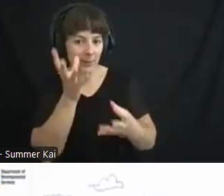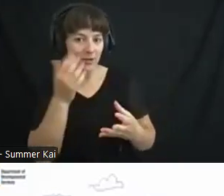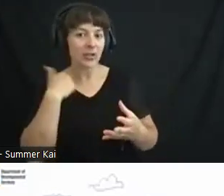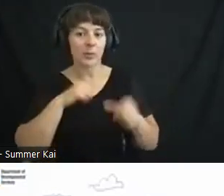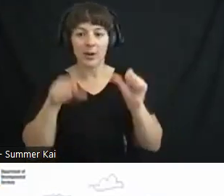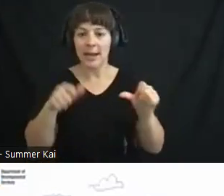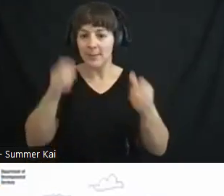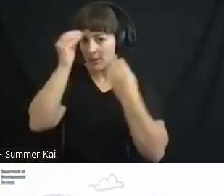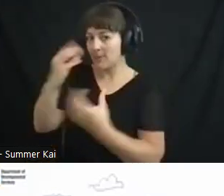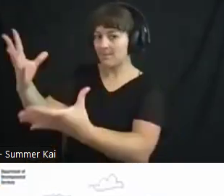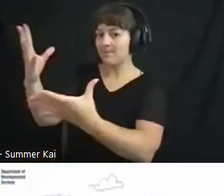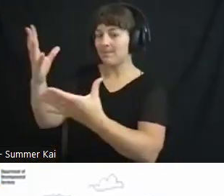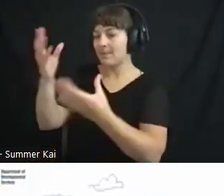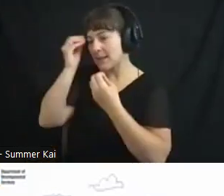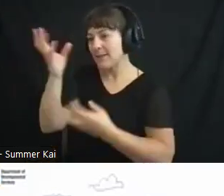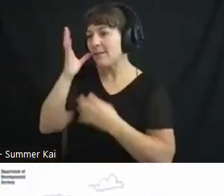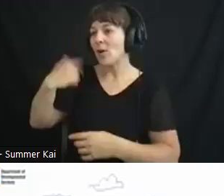inform our